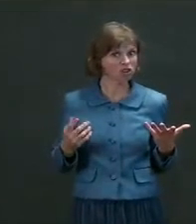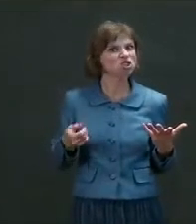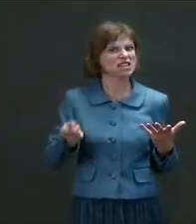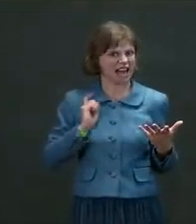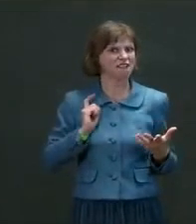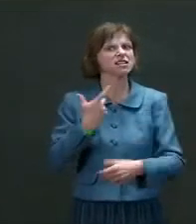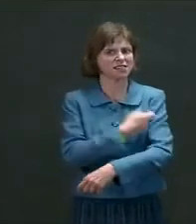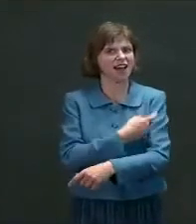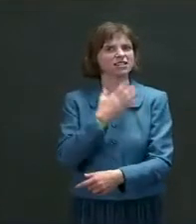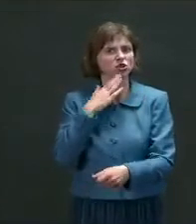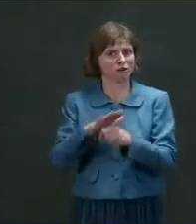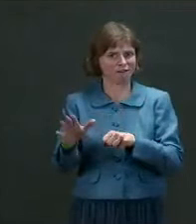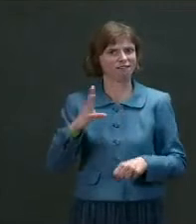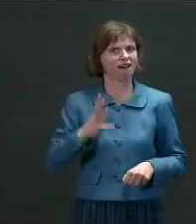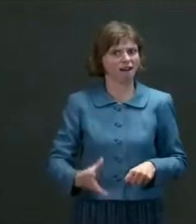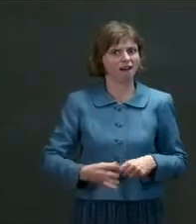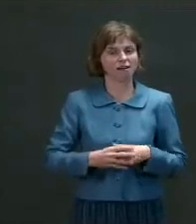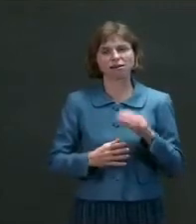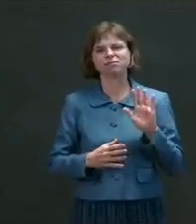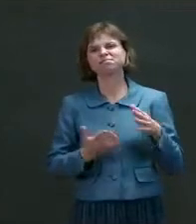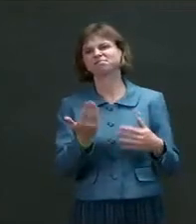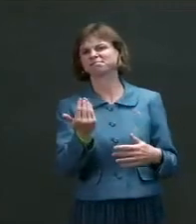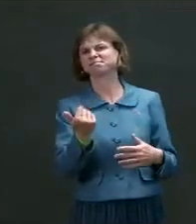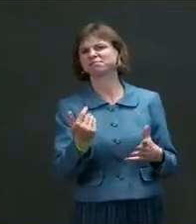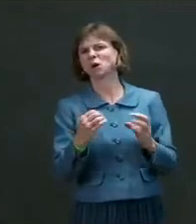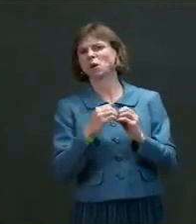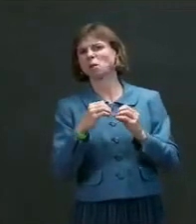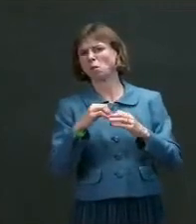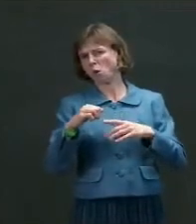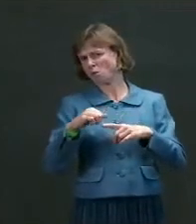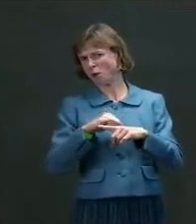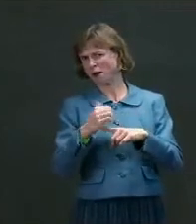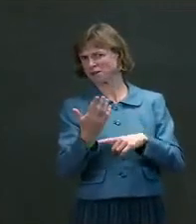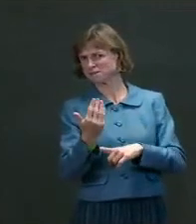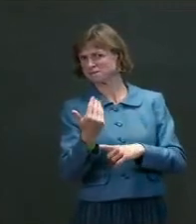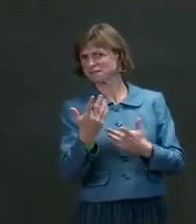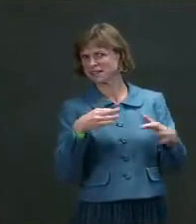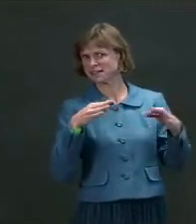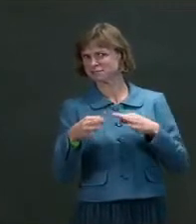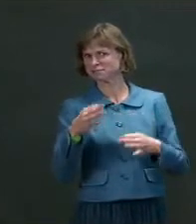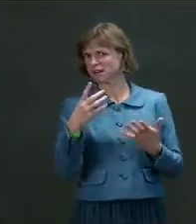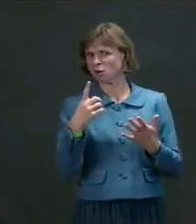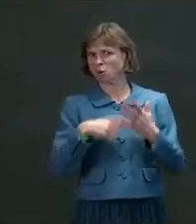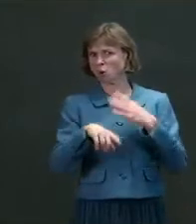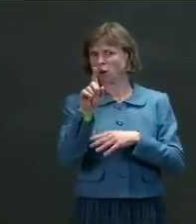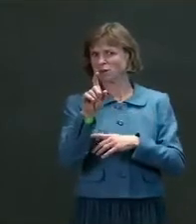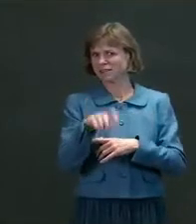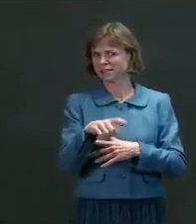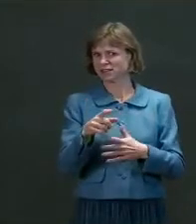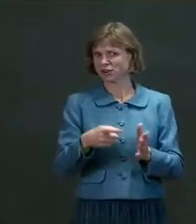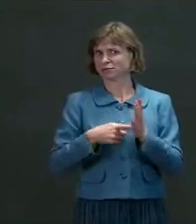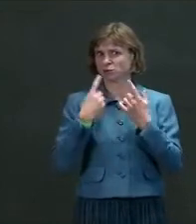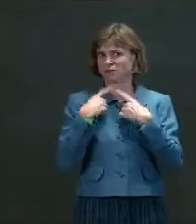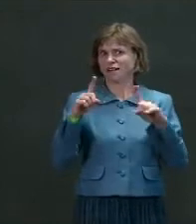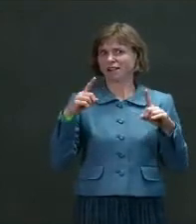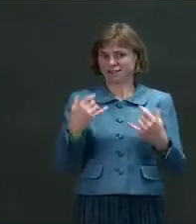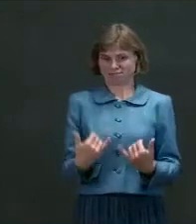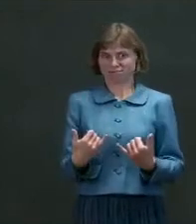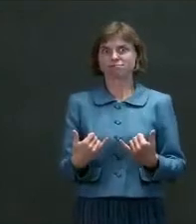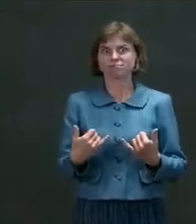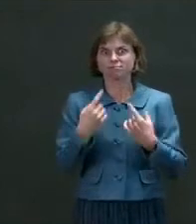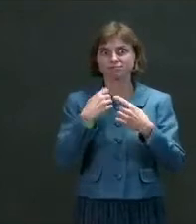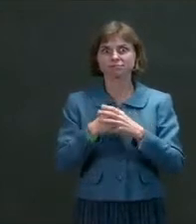vaccine and we'll be fine. Talk to me practically about what it took to get it to this stage. So without